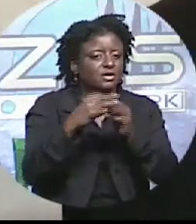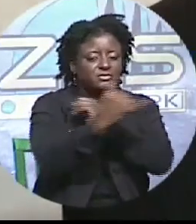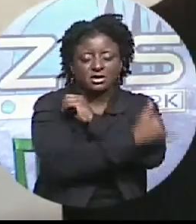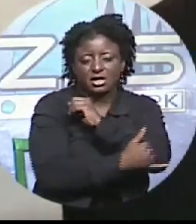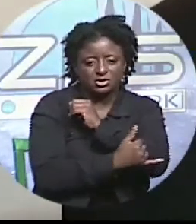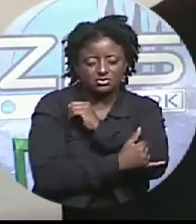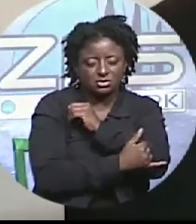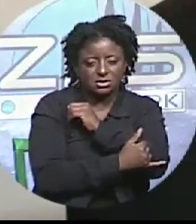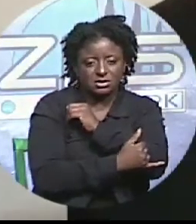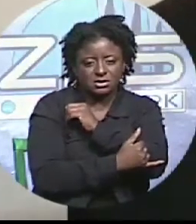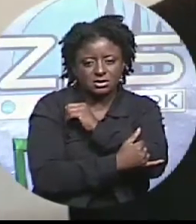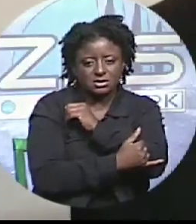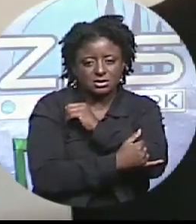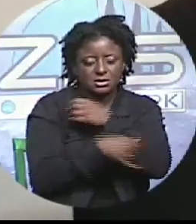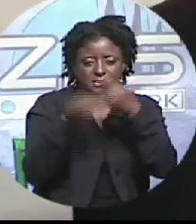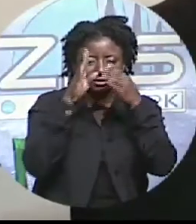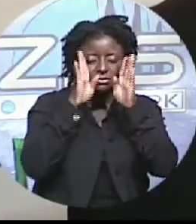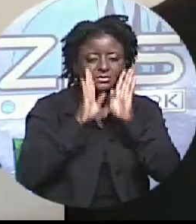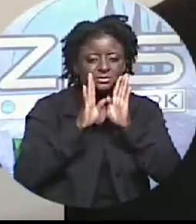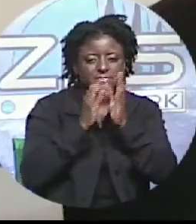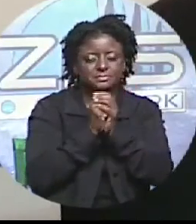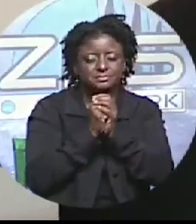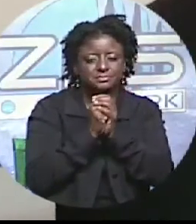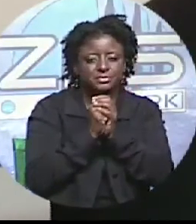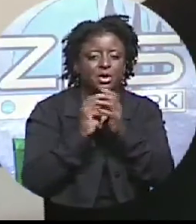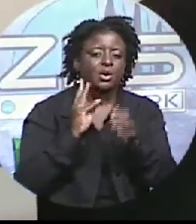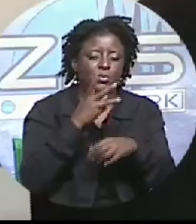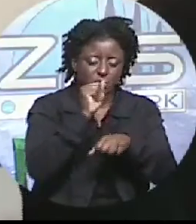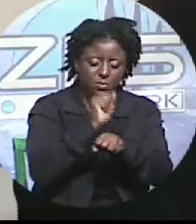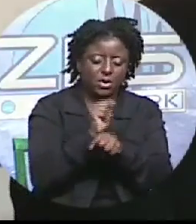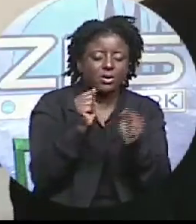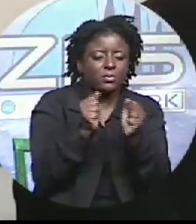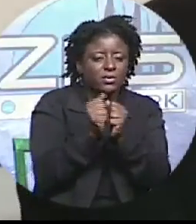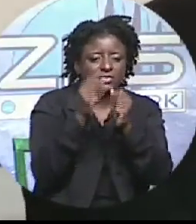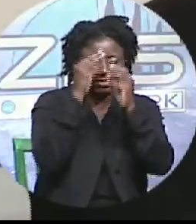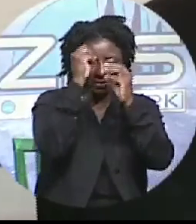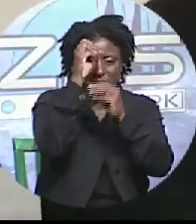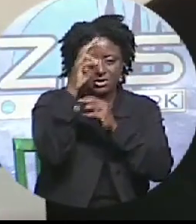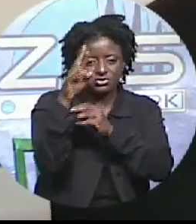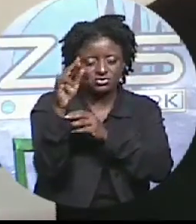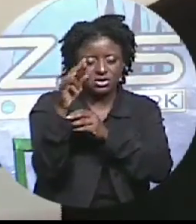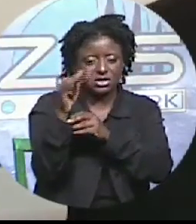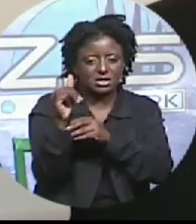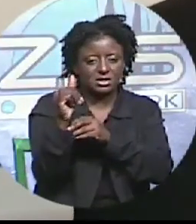prepared to partner with the ministry and really work with the ministry and try to find the most effective way